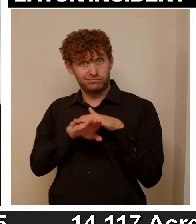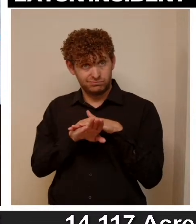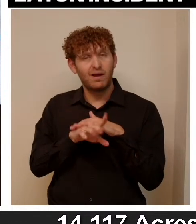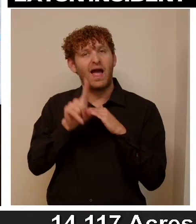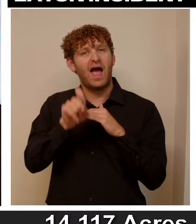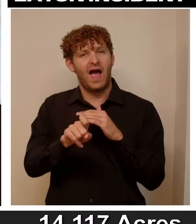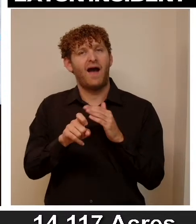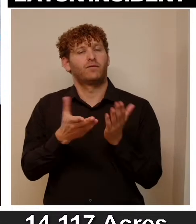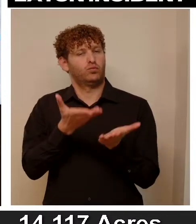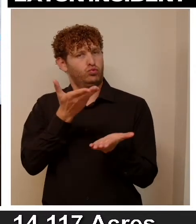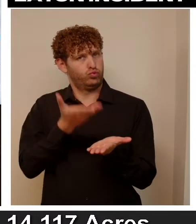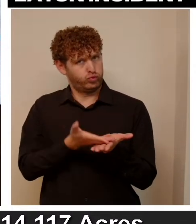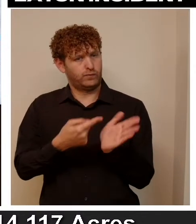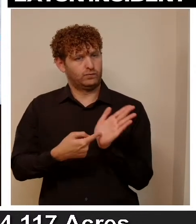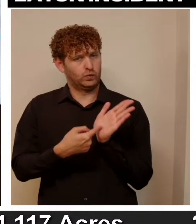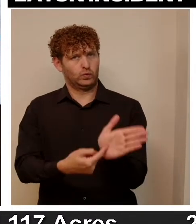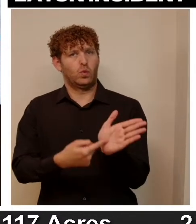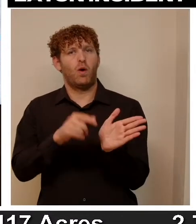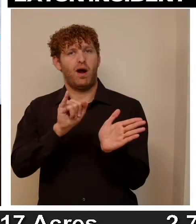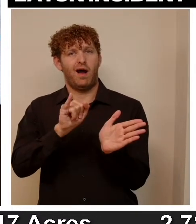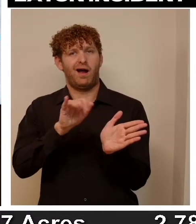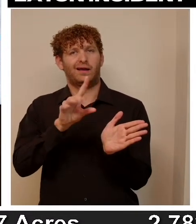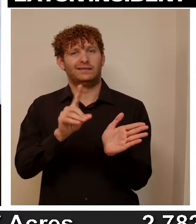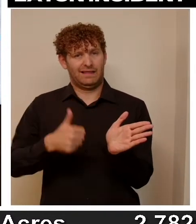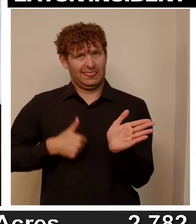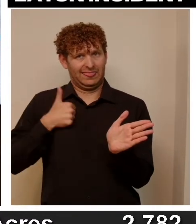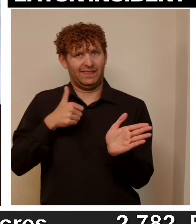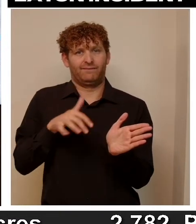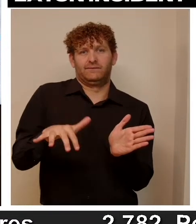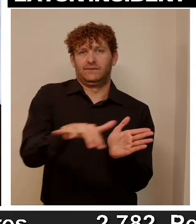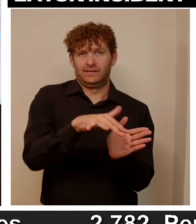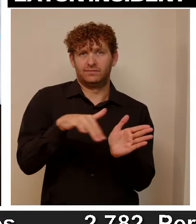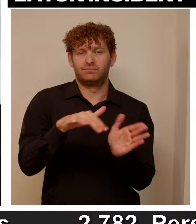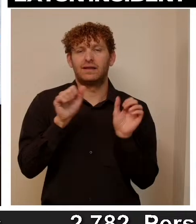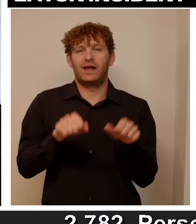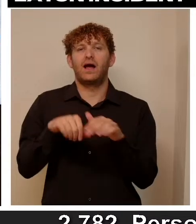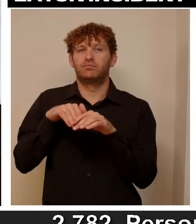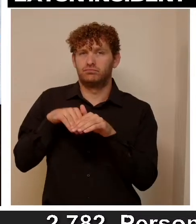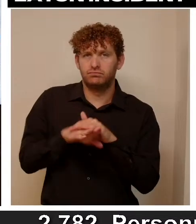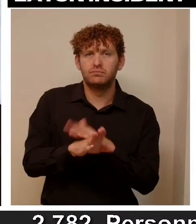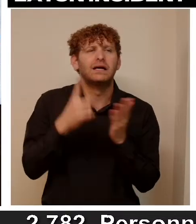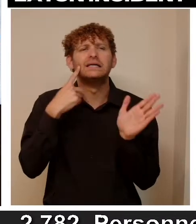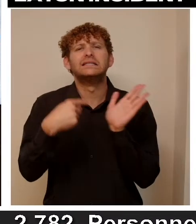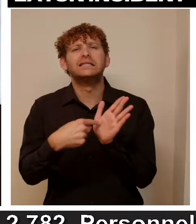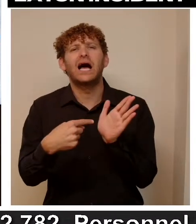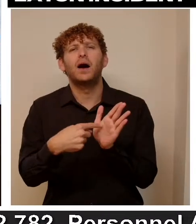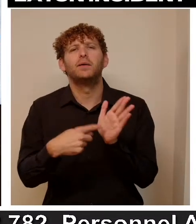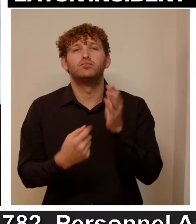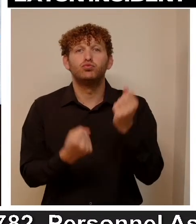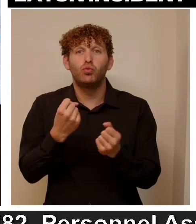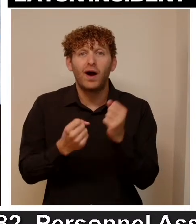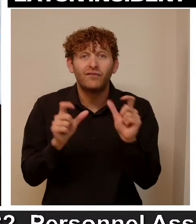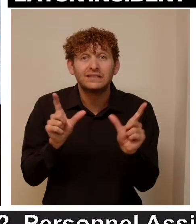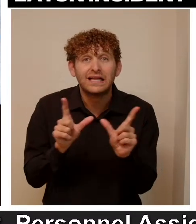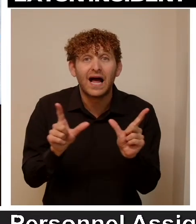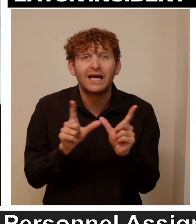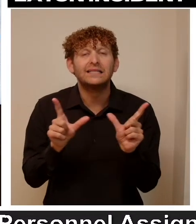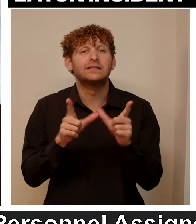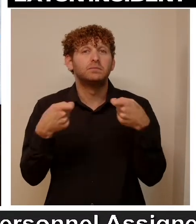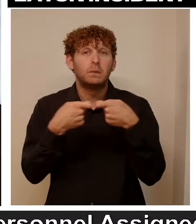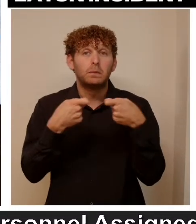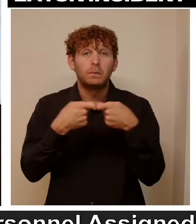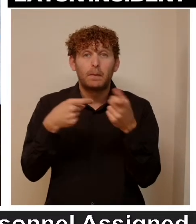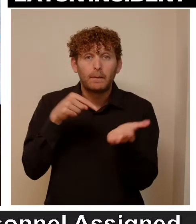in that area. They must have identification, whether it's driver's license, utility bill,